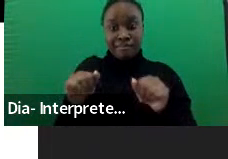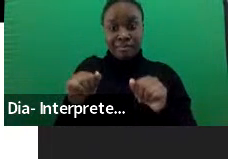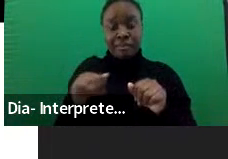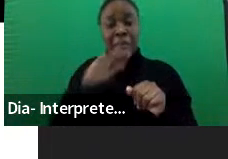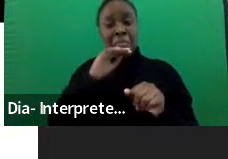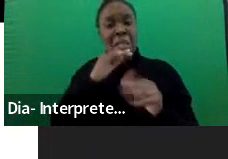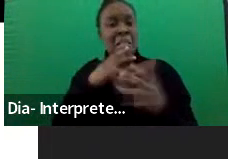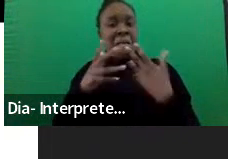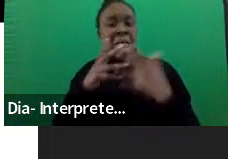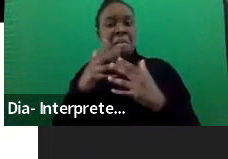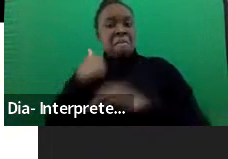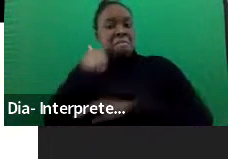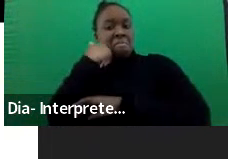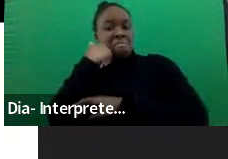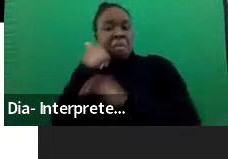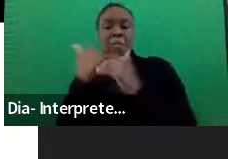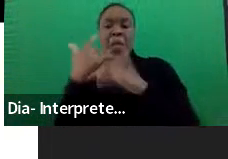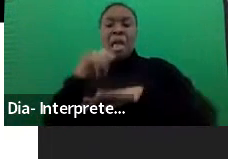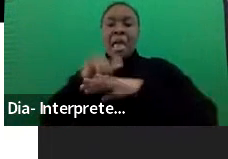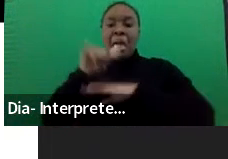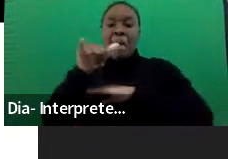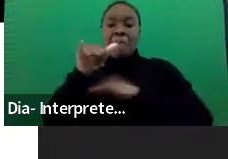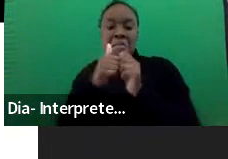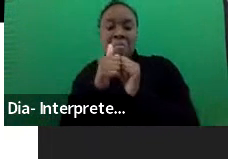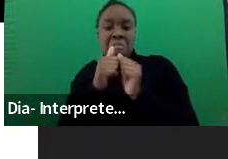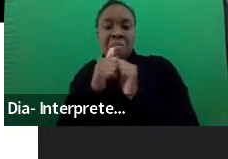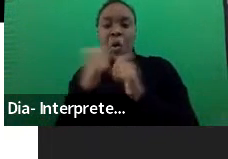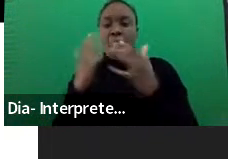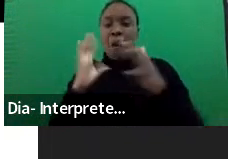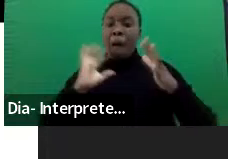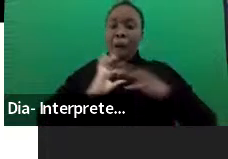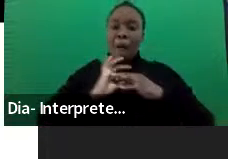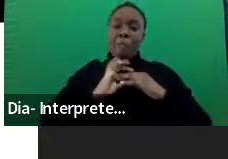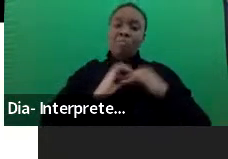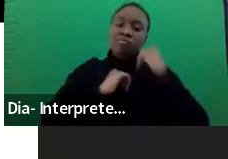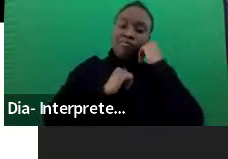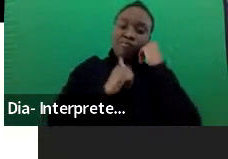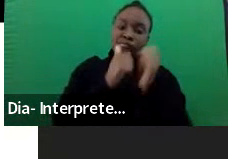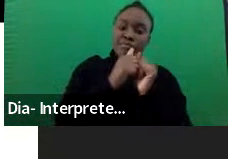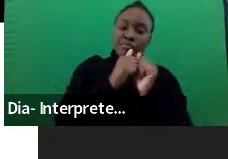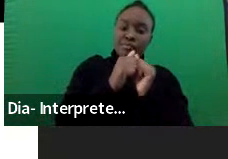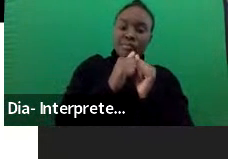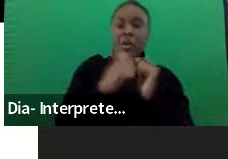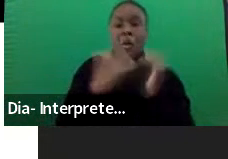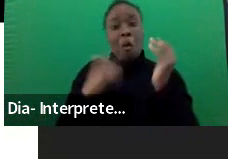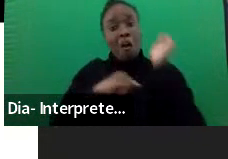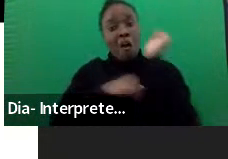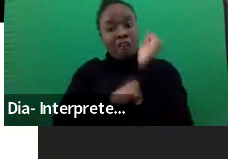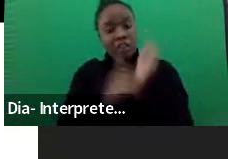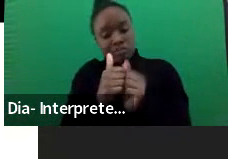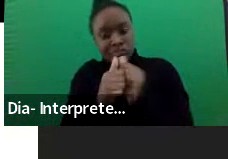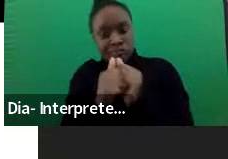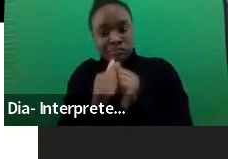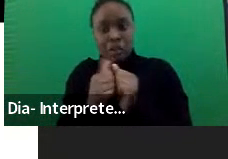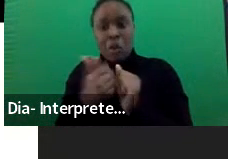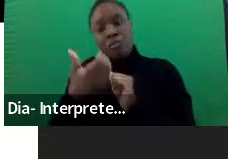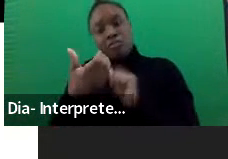sitting anywhere in the world, in the comfort of your home, in the office, even on holiday.